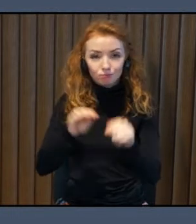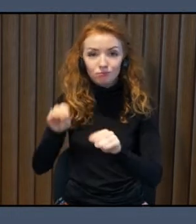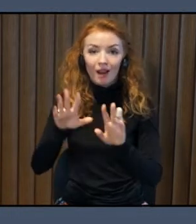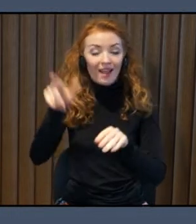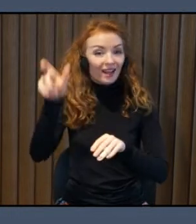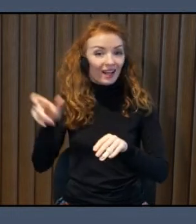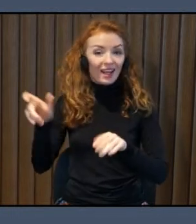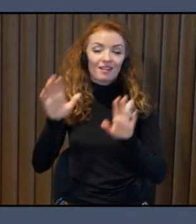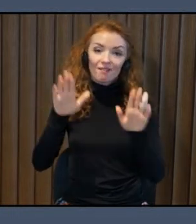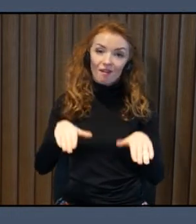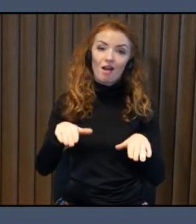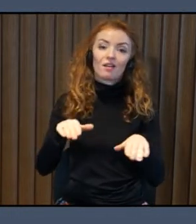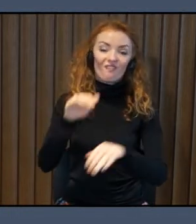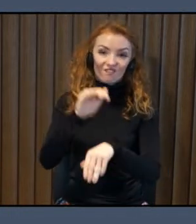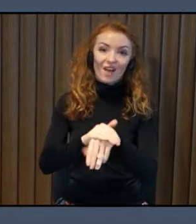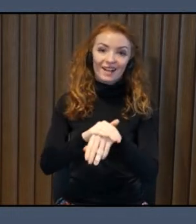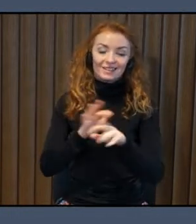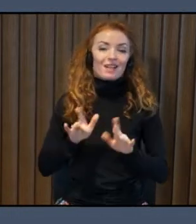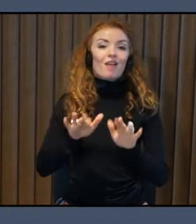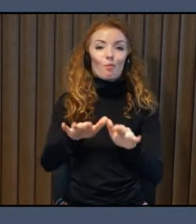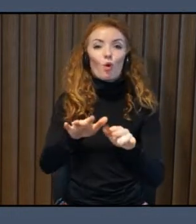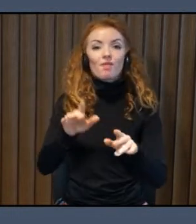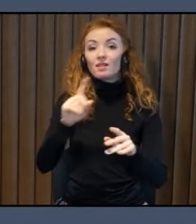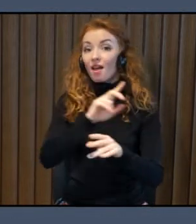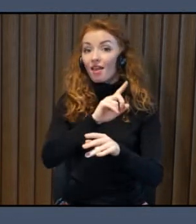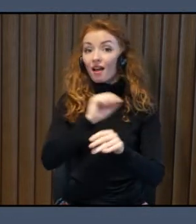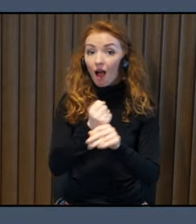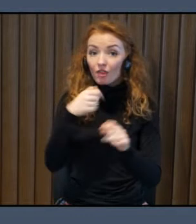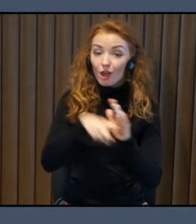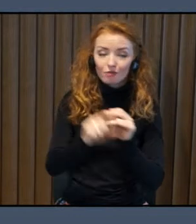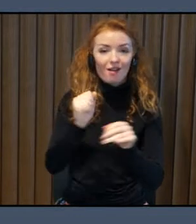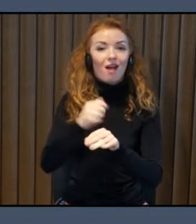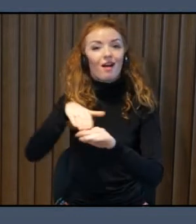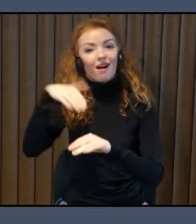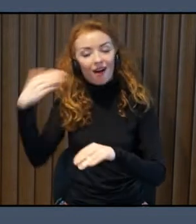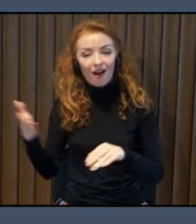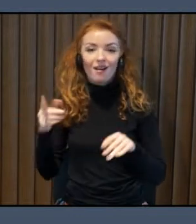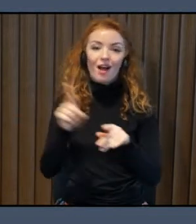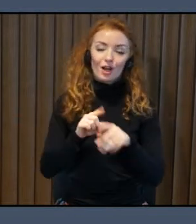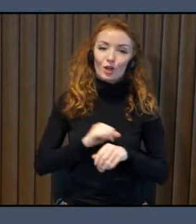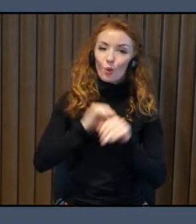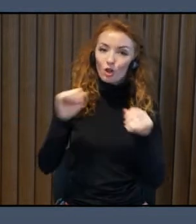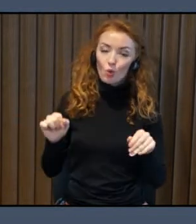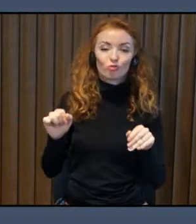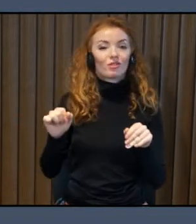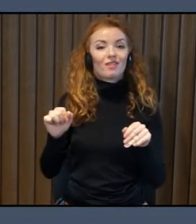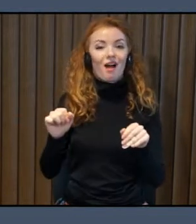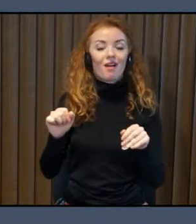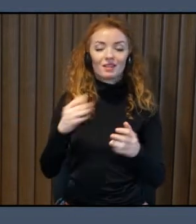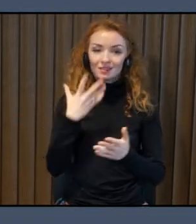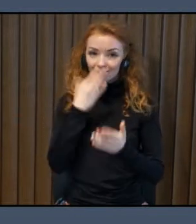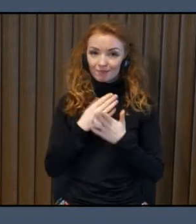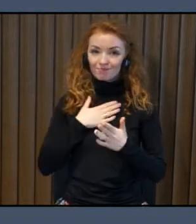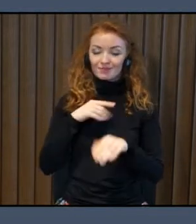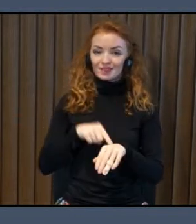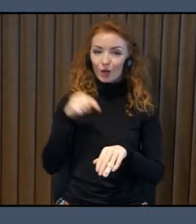this rearrangement of this environment was adjusted for those clients to be able to have